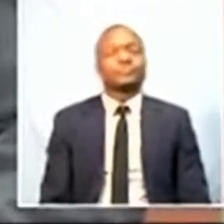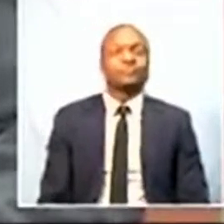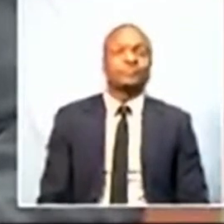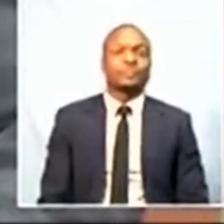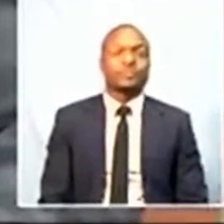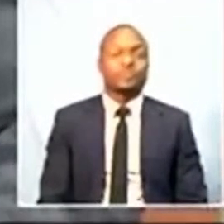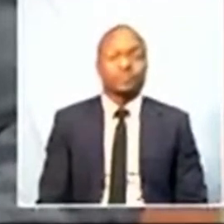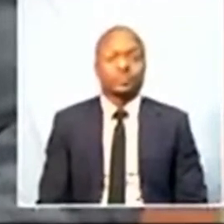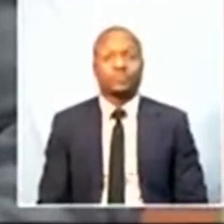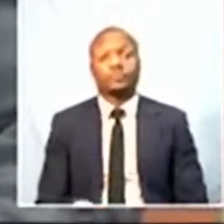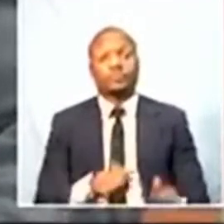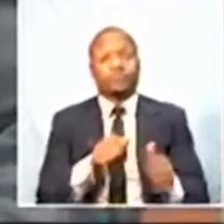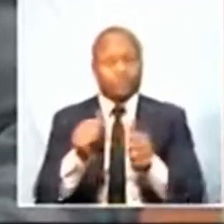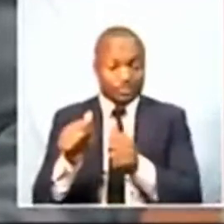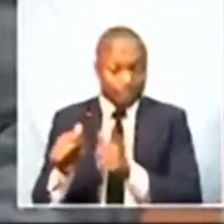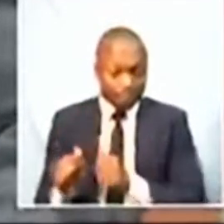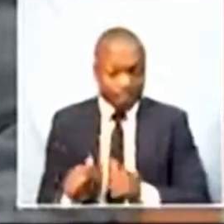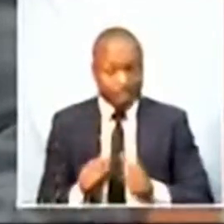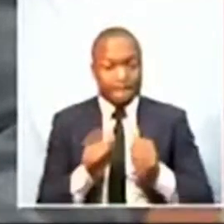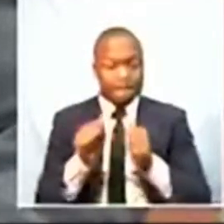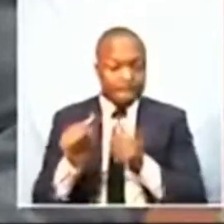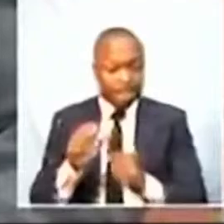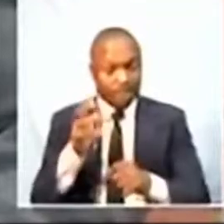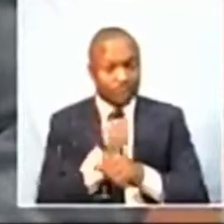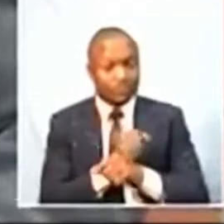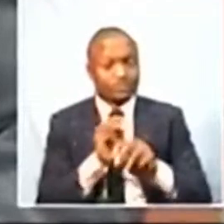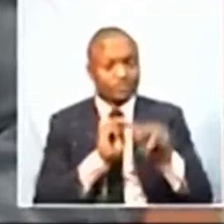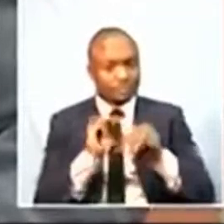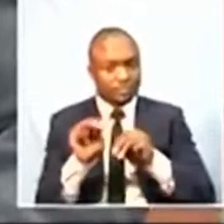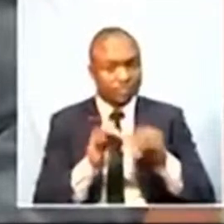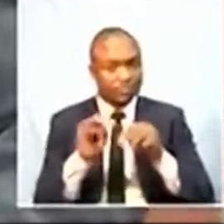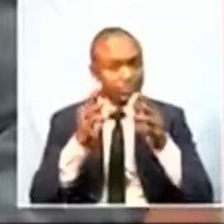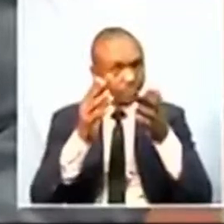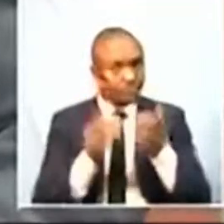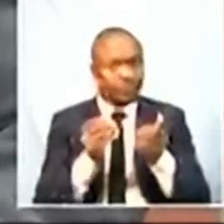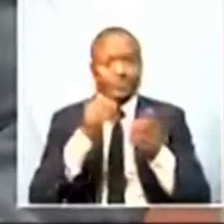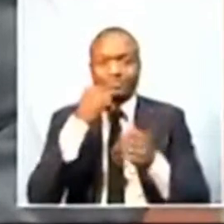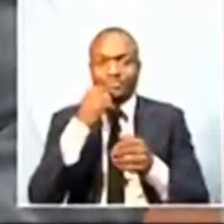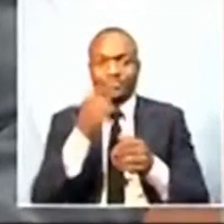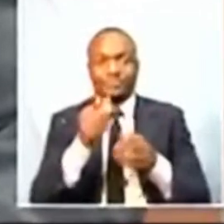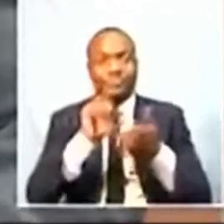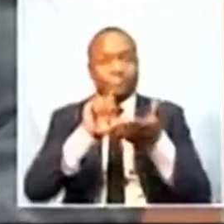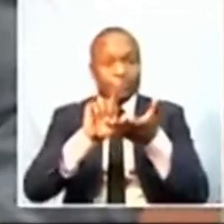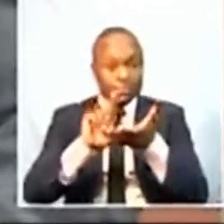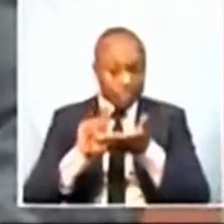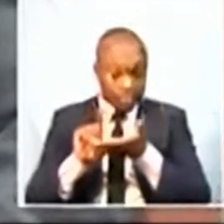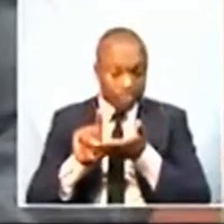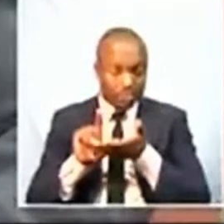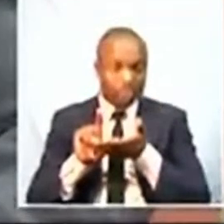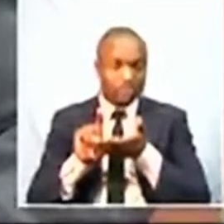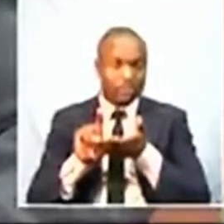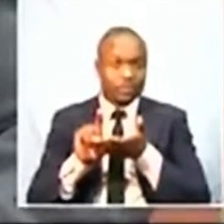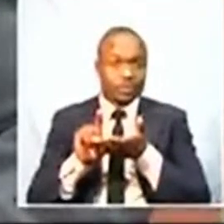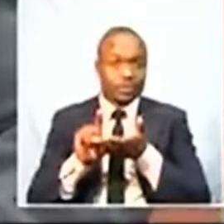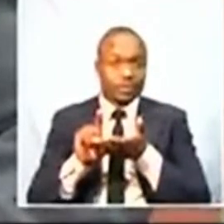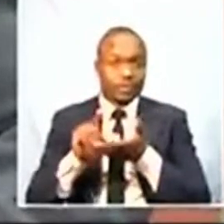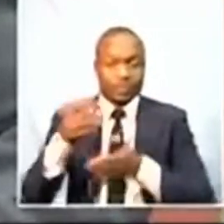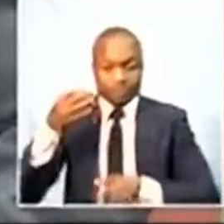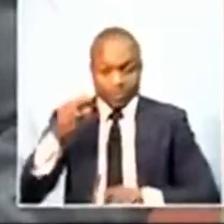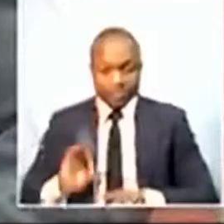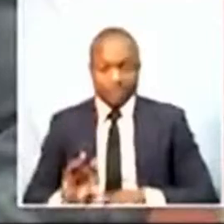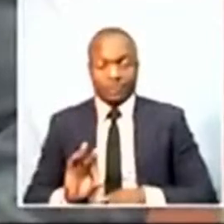Then in the action, Chairperson, they said management wishes to state that the loan beneficiaries were invited to a